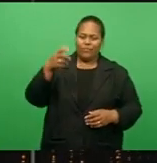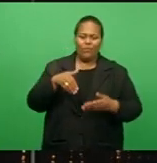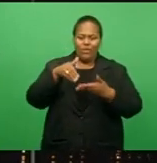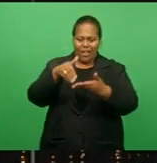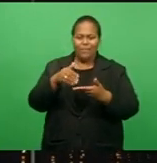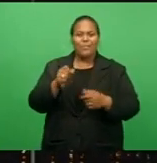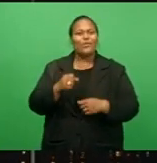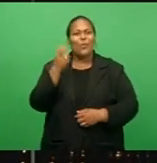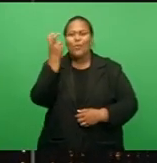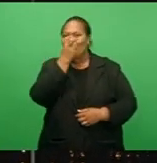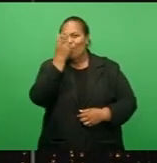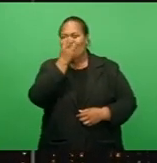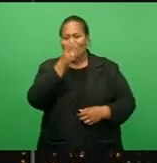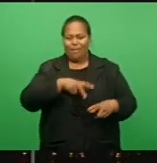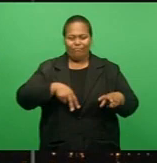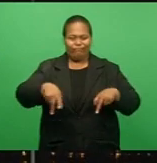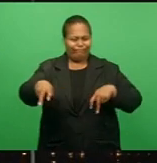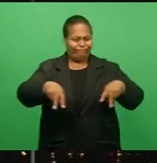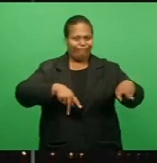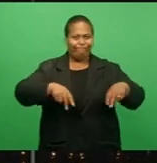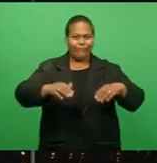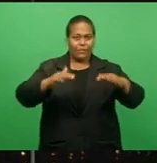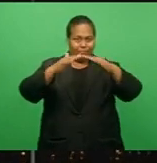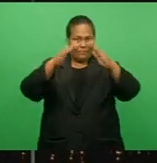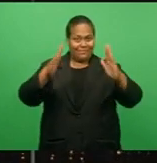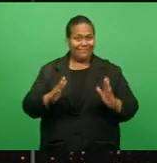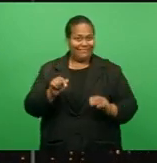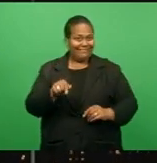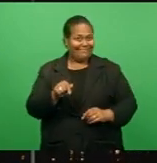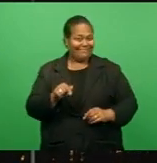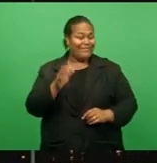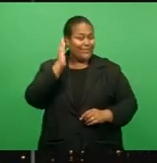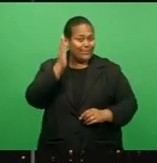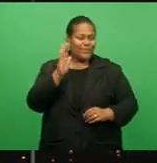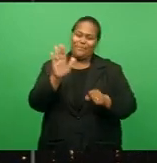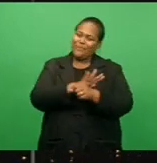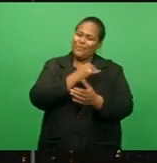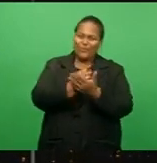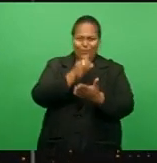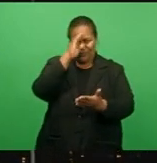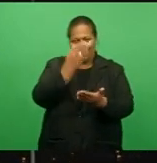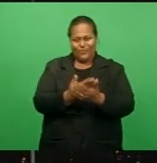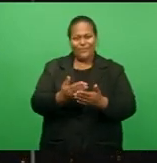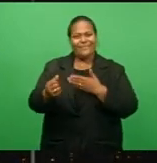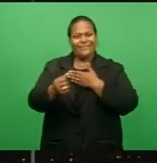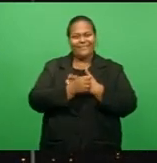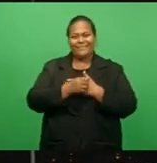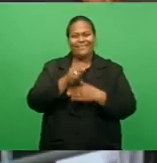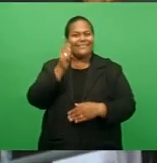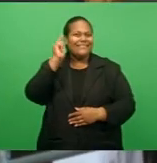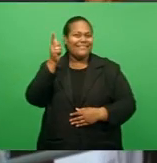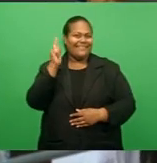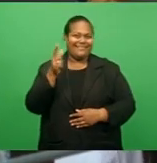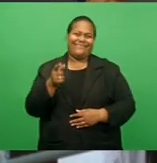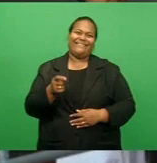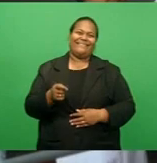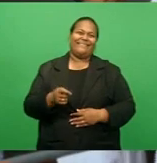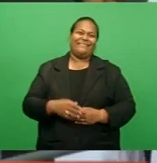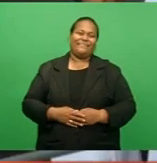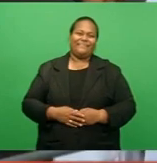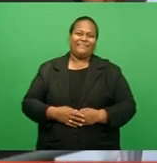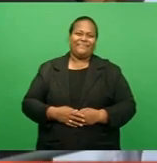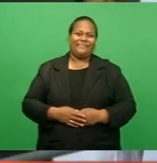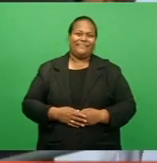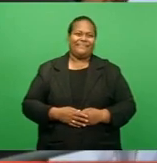movement around the building. Kelly Vadala reports this will also ensure the safety of students and teachers. The